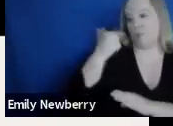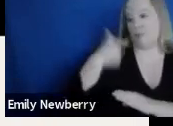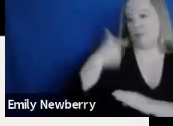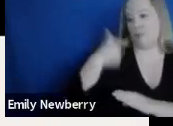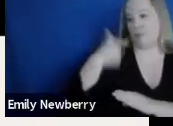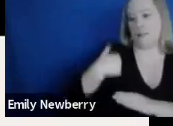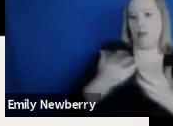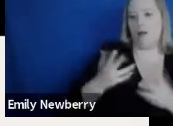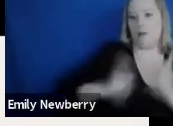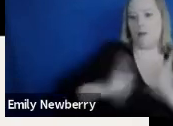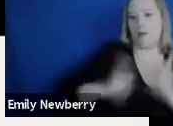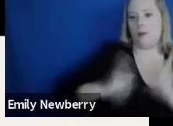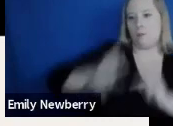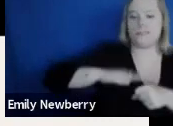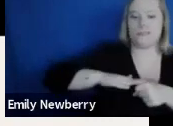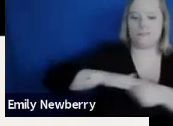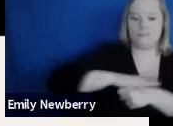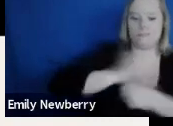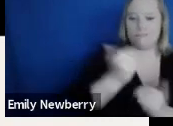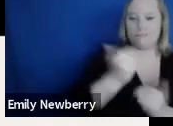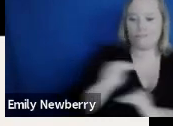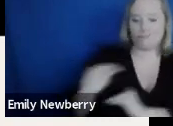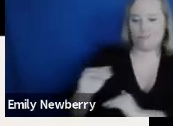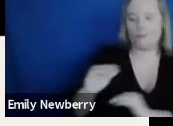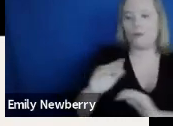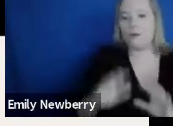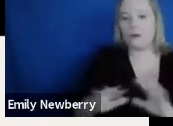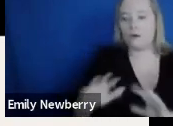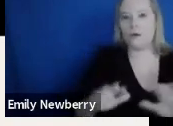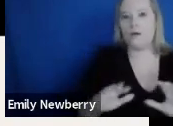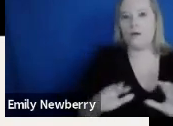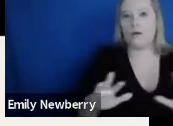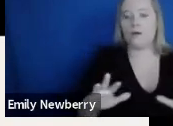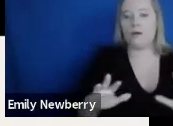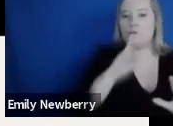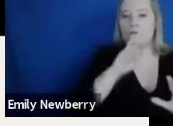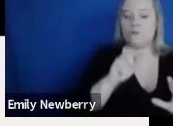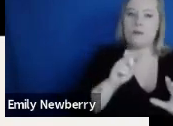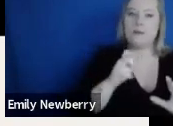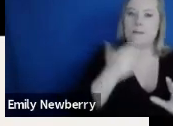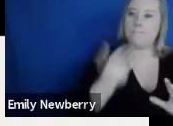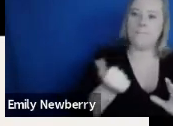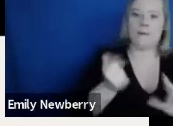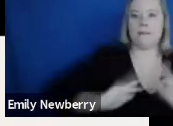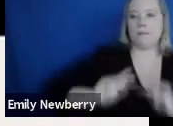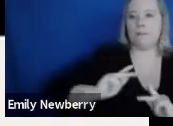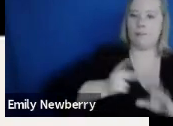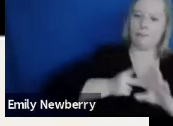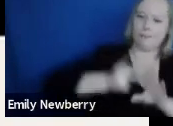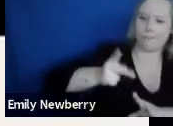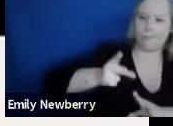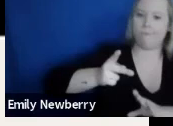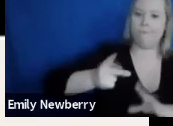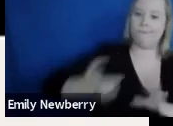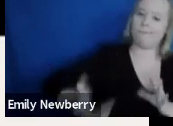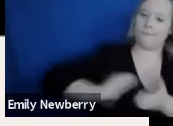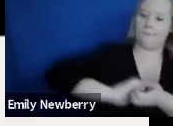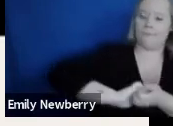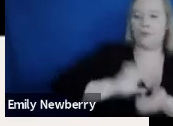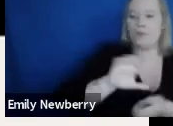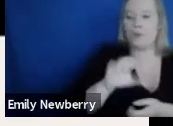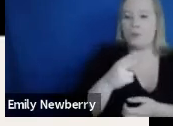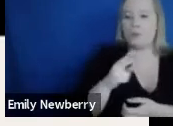the jurisdictions, these 9 jurisdictions have put some of their best people on this project. You know, Christine